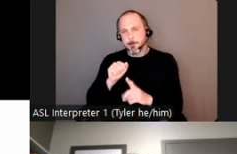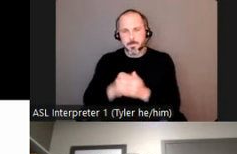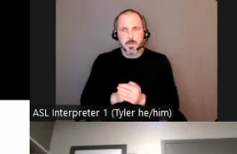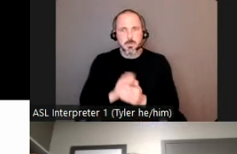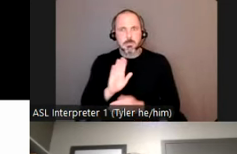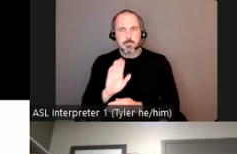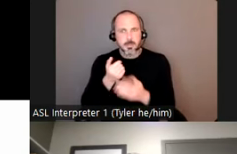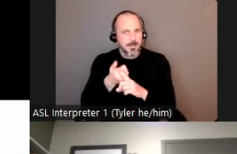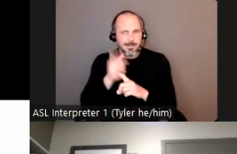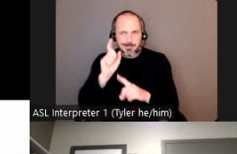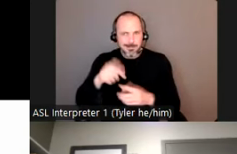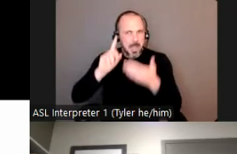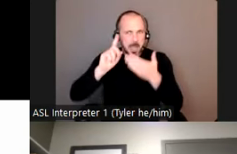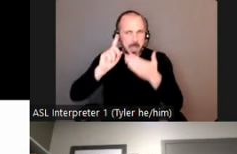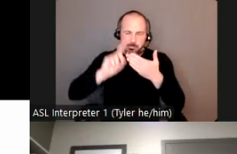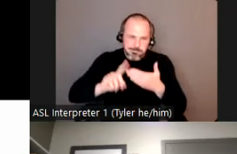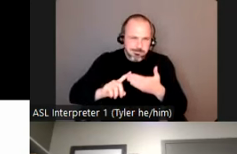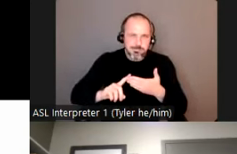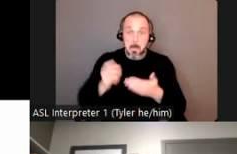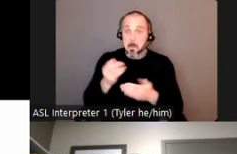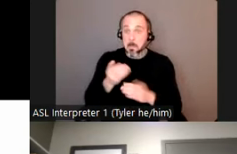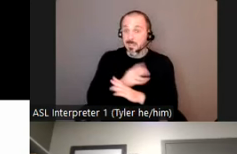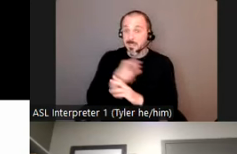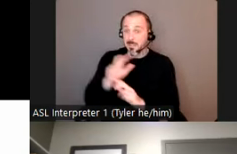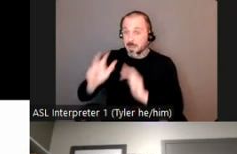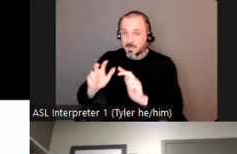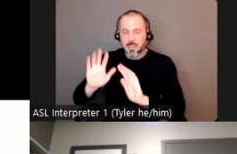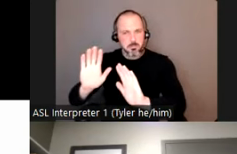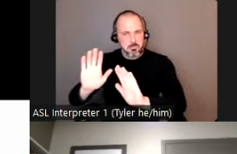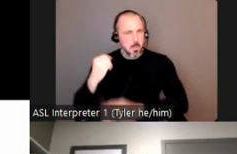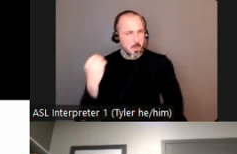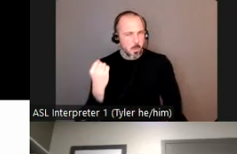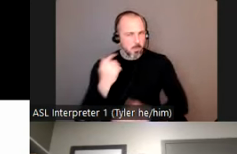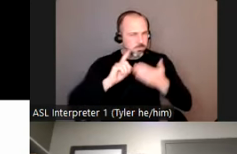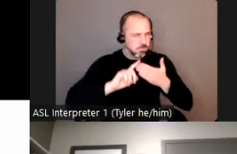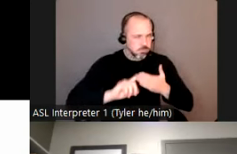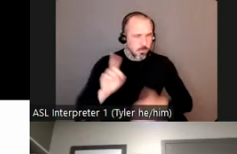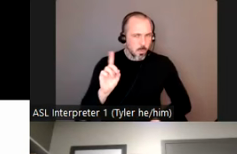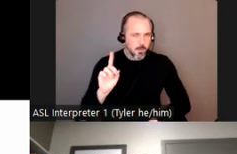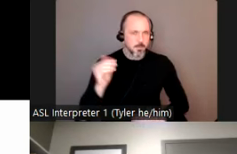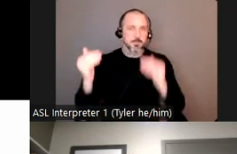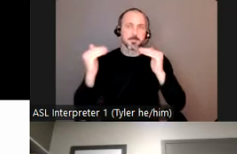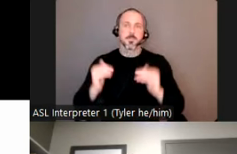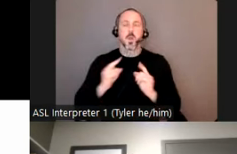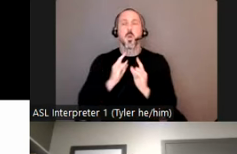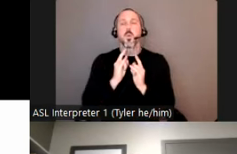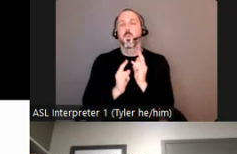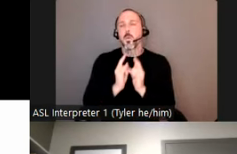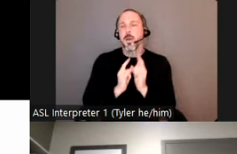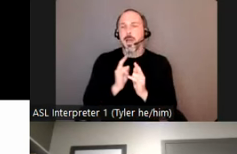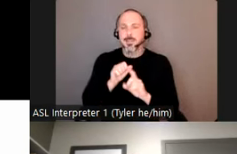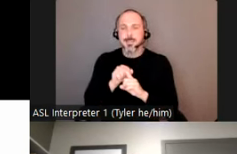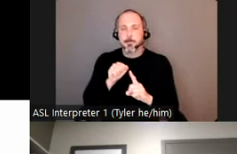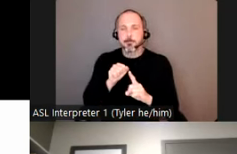and look up the investment venue before you invest any of your money. Romance scam, this is